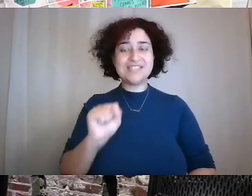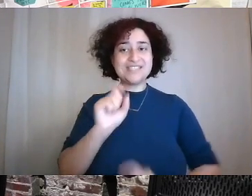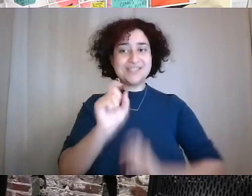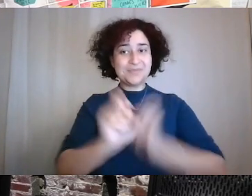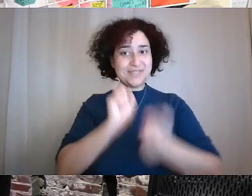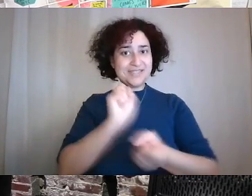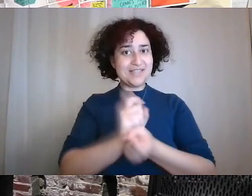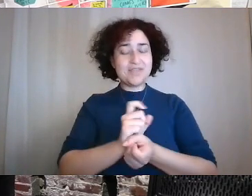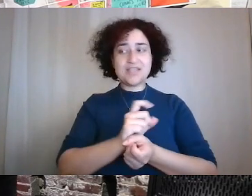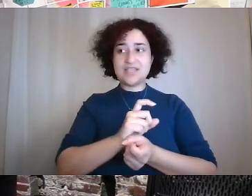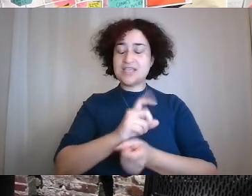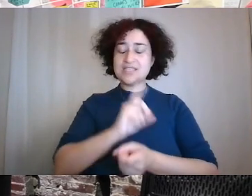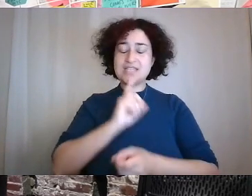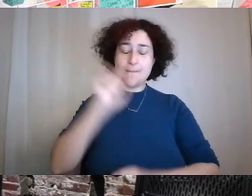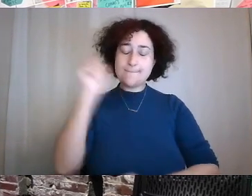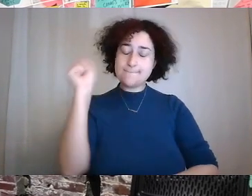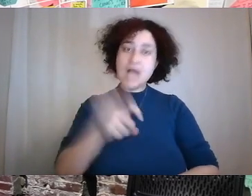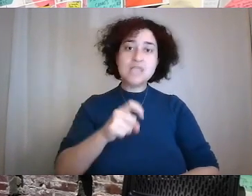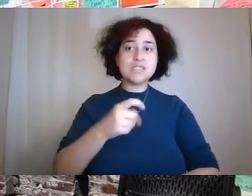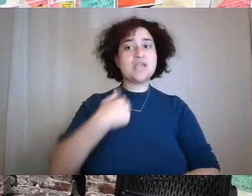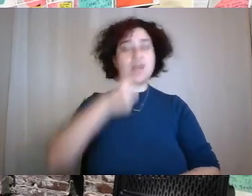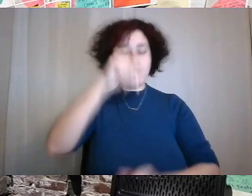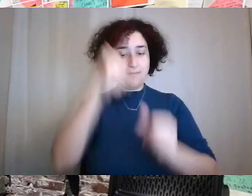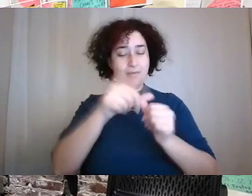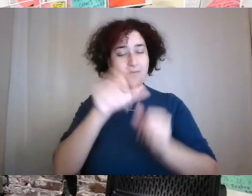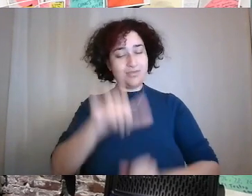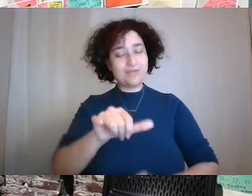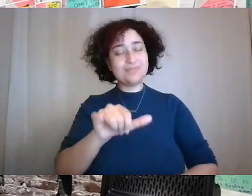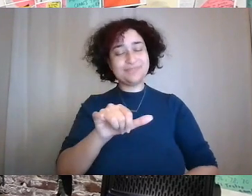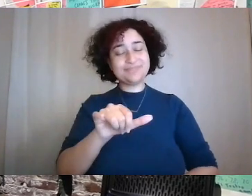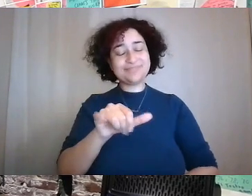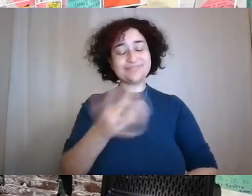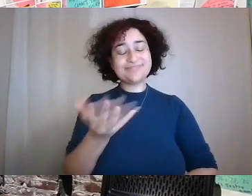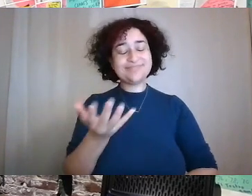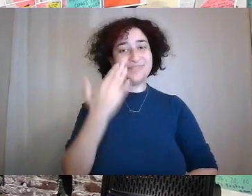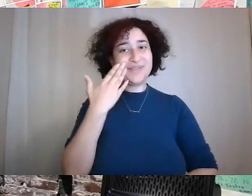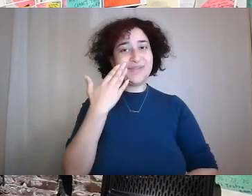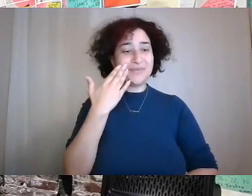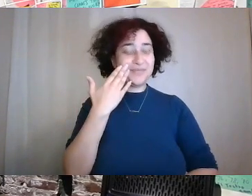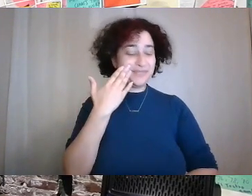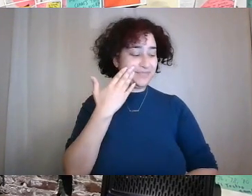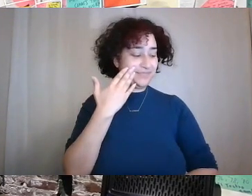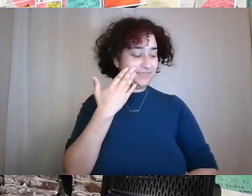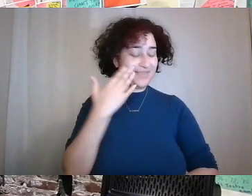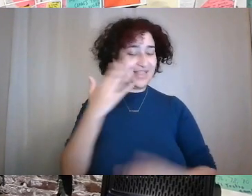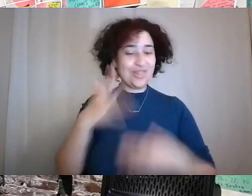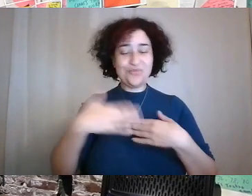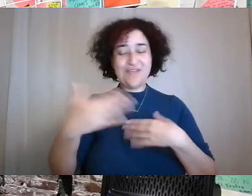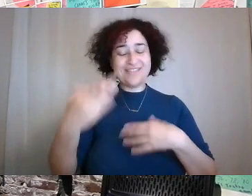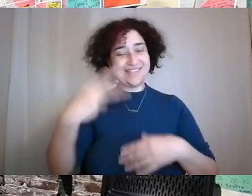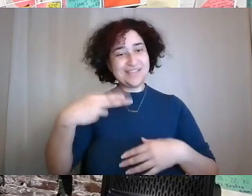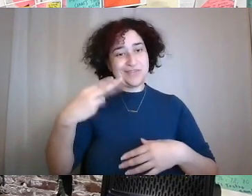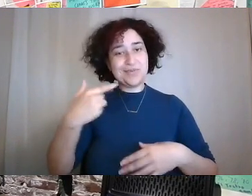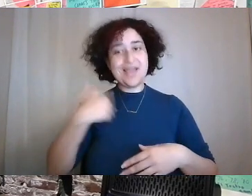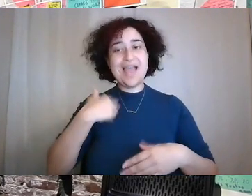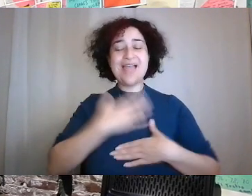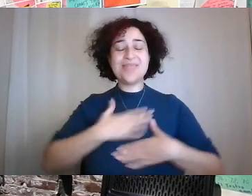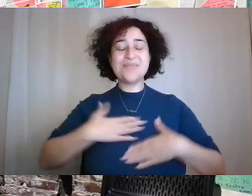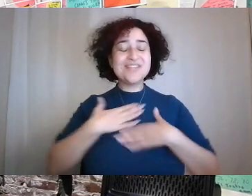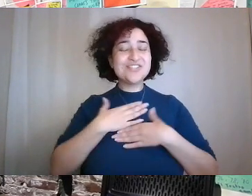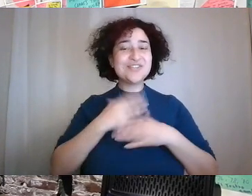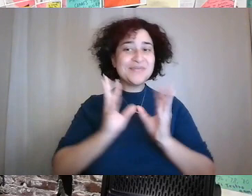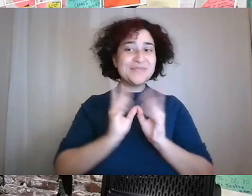I remember. And, you know, the rest is history. I had the pleasure of meeting so